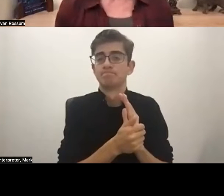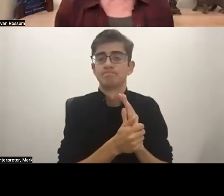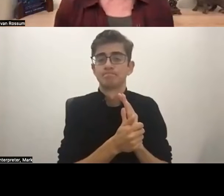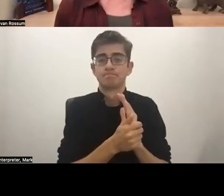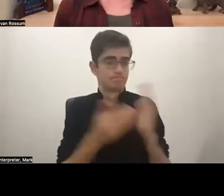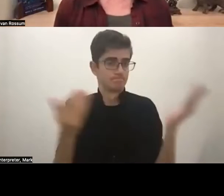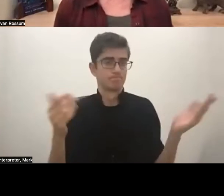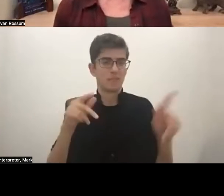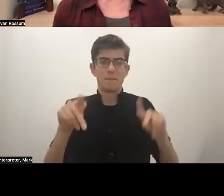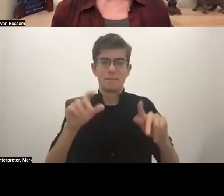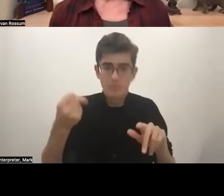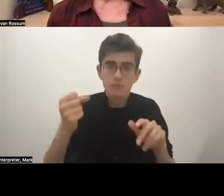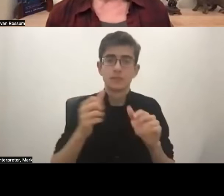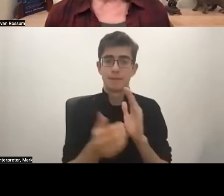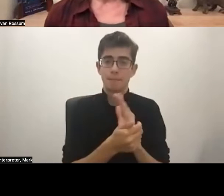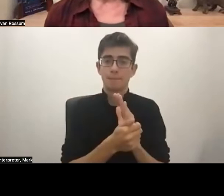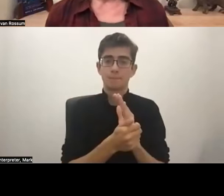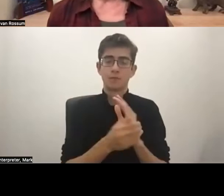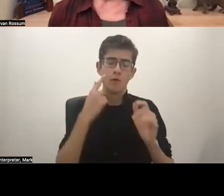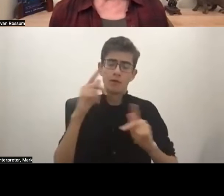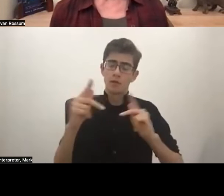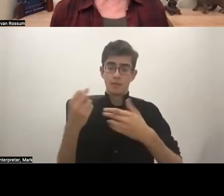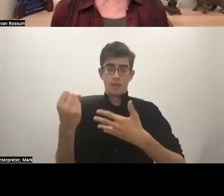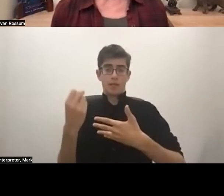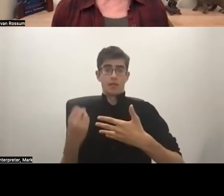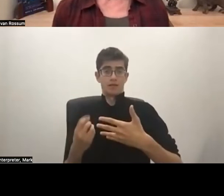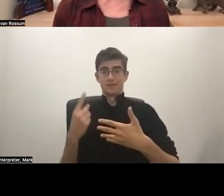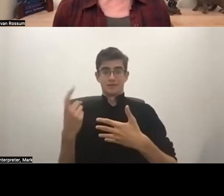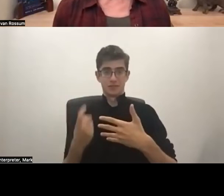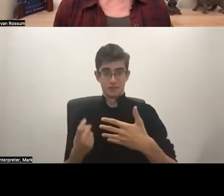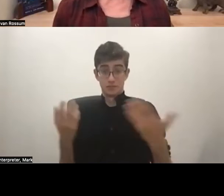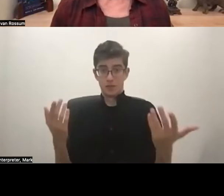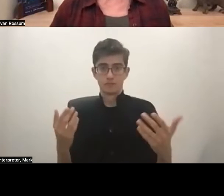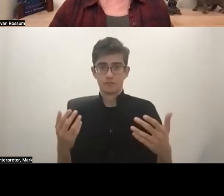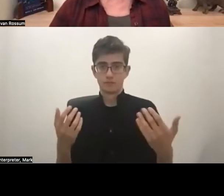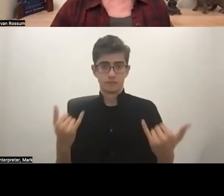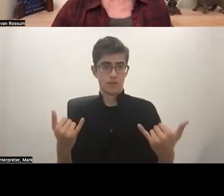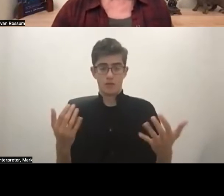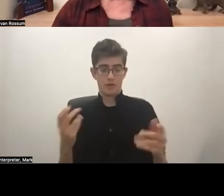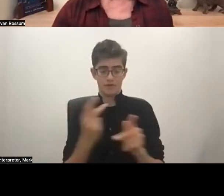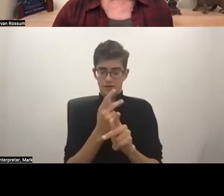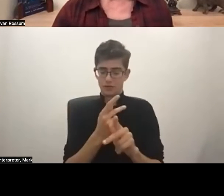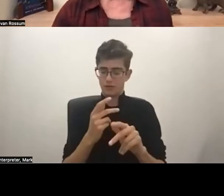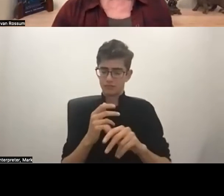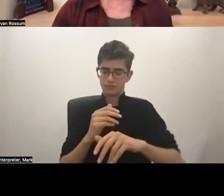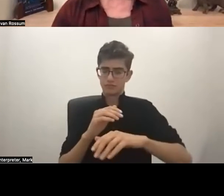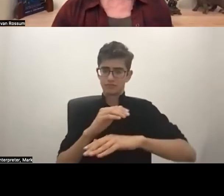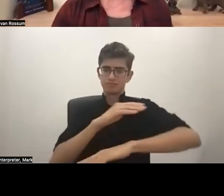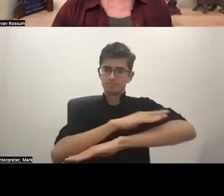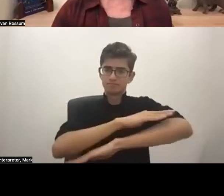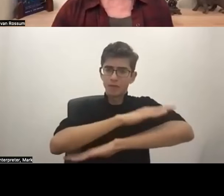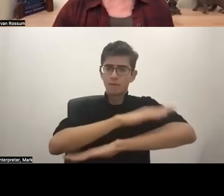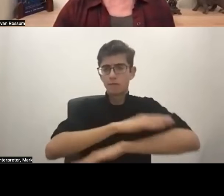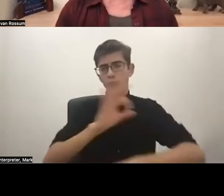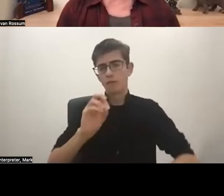people asking specific questions is let's figure out the format so that we can answer these questions together, so that like we use this tool such